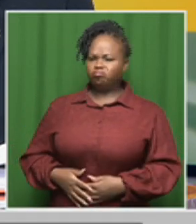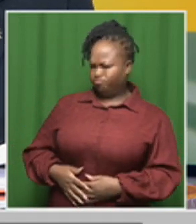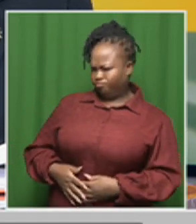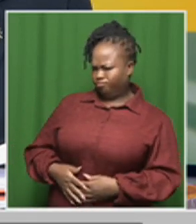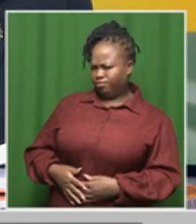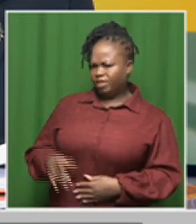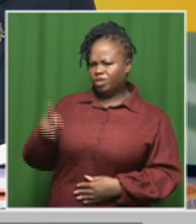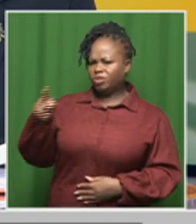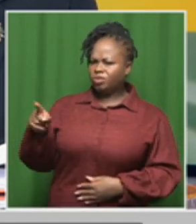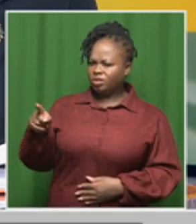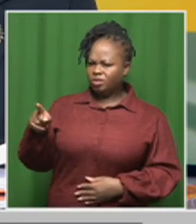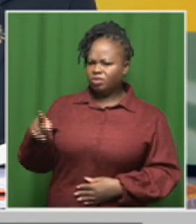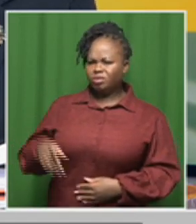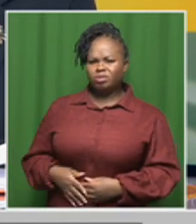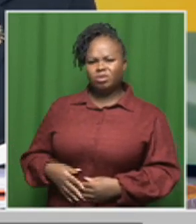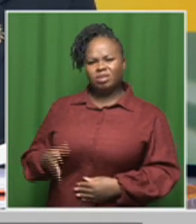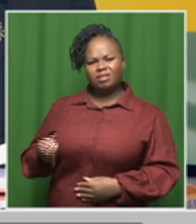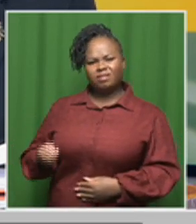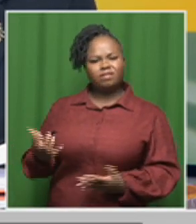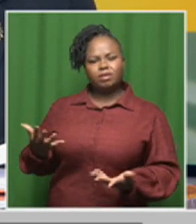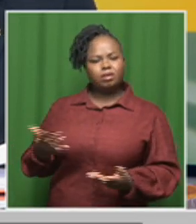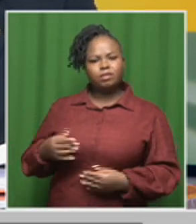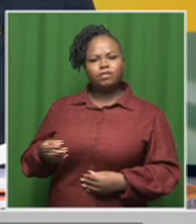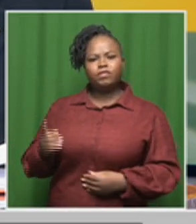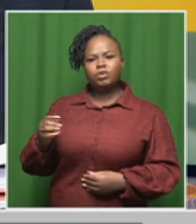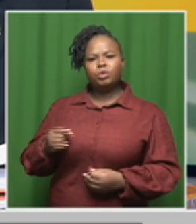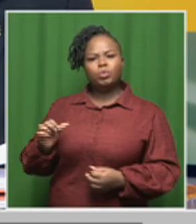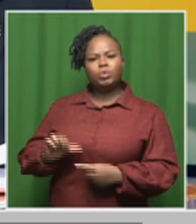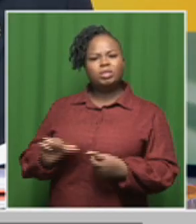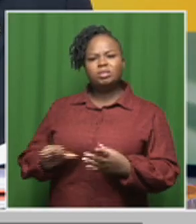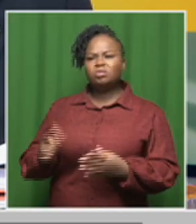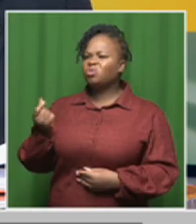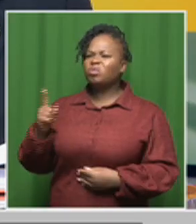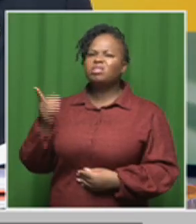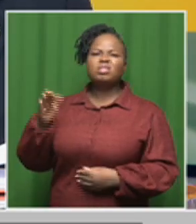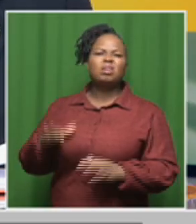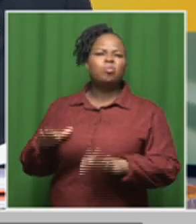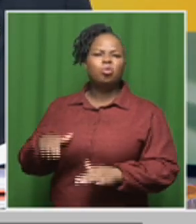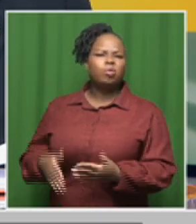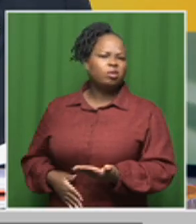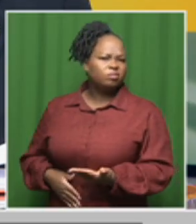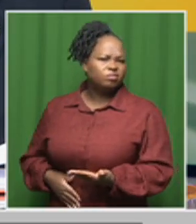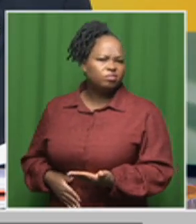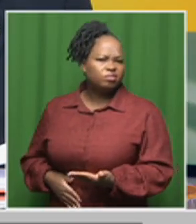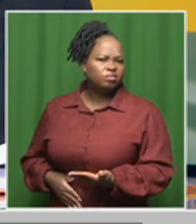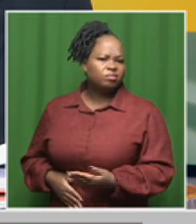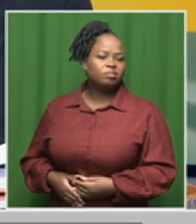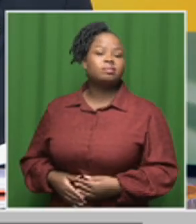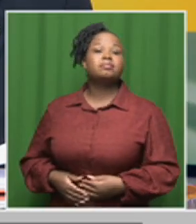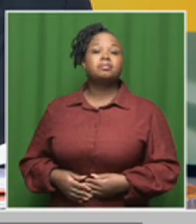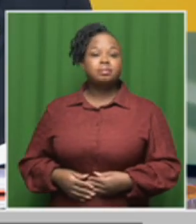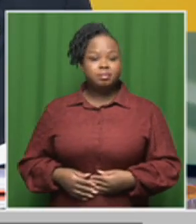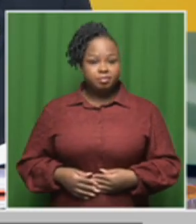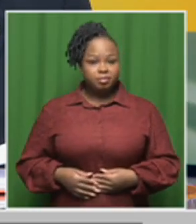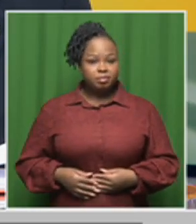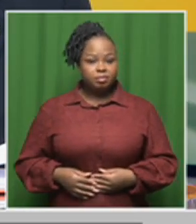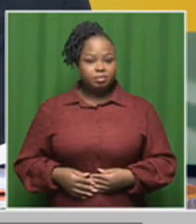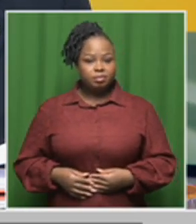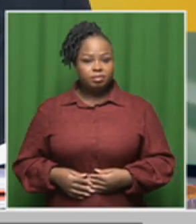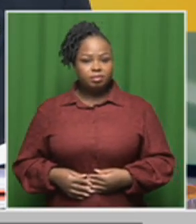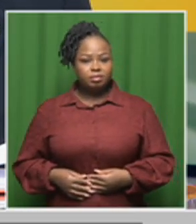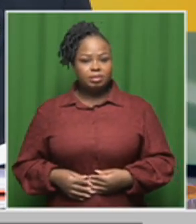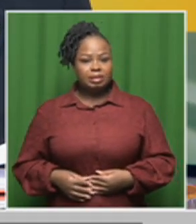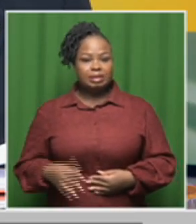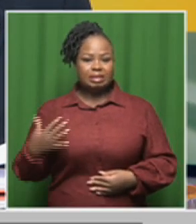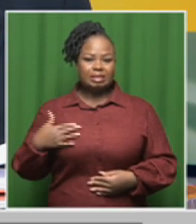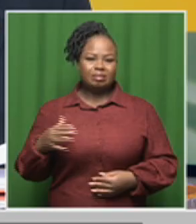you are a lame duck, you are left with a few weeks. What are you doing in Angola? Yeah, indeed. Wow. All right. Sophie, I've got to